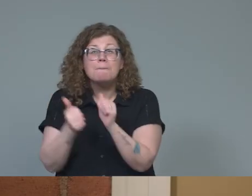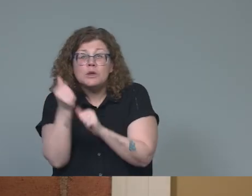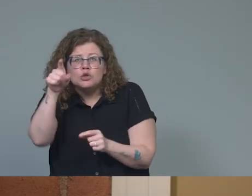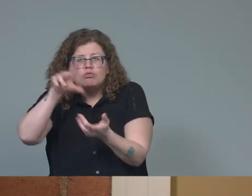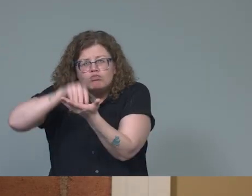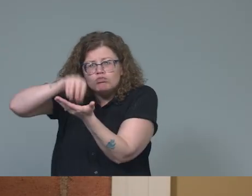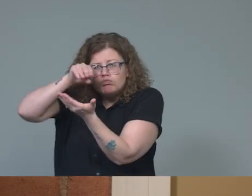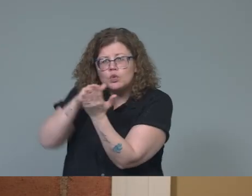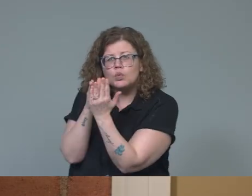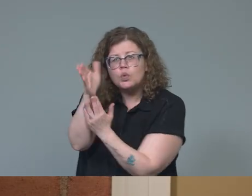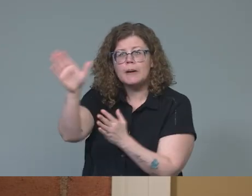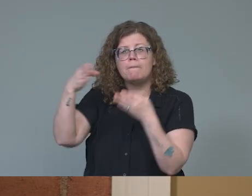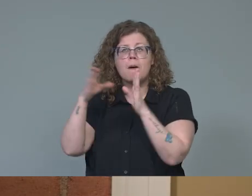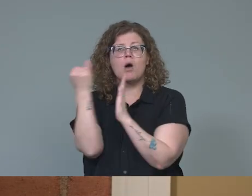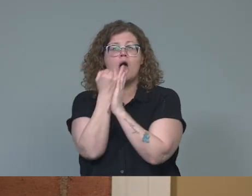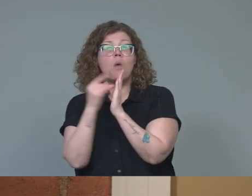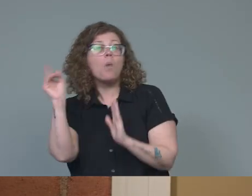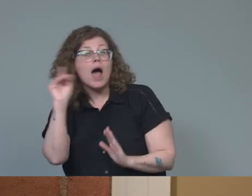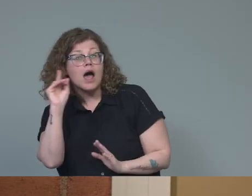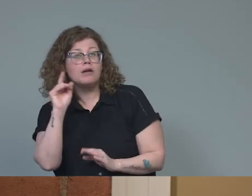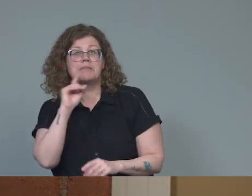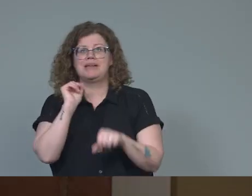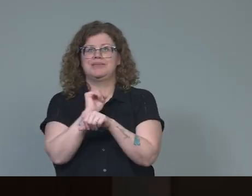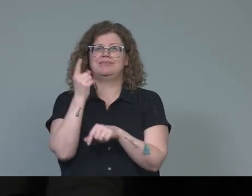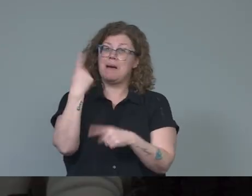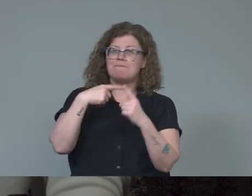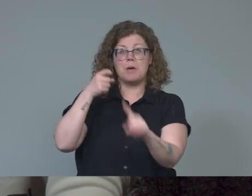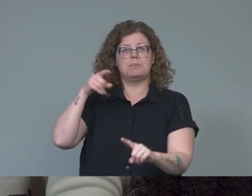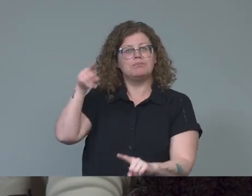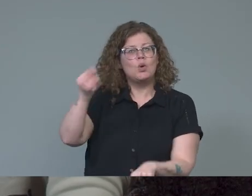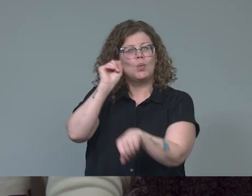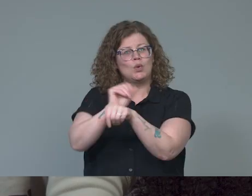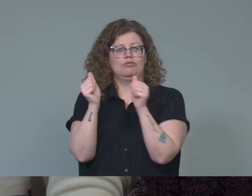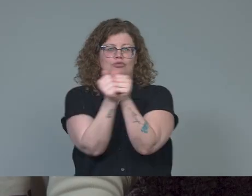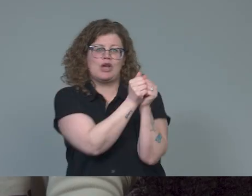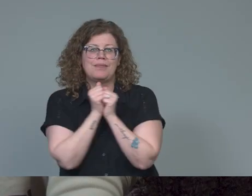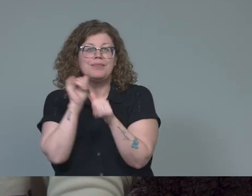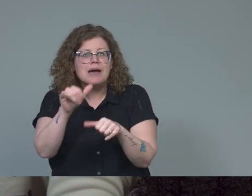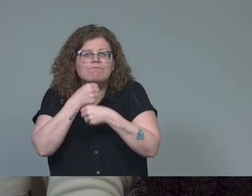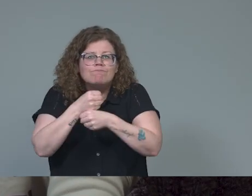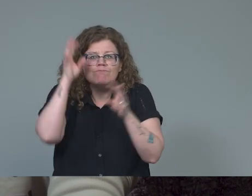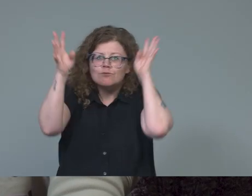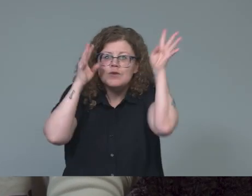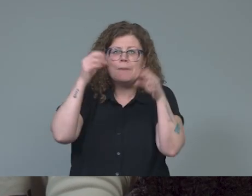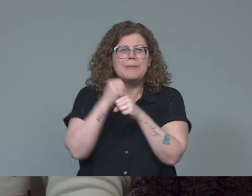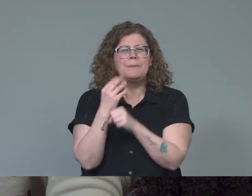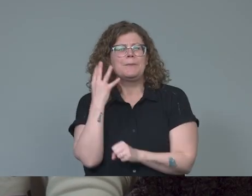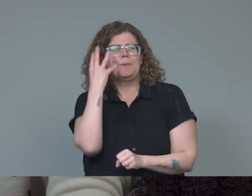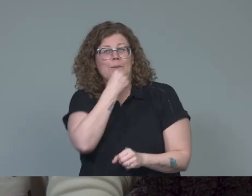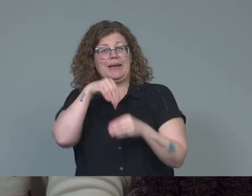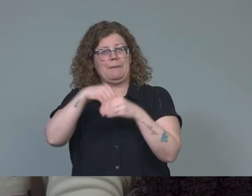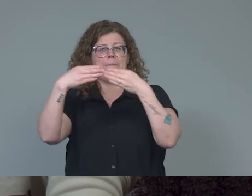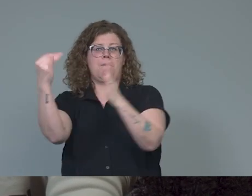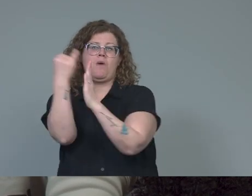fun. This should be a beautiful thing. Work together to make it beautiful. I think that our strength really